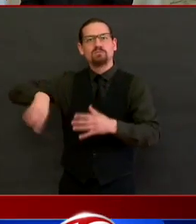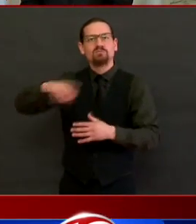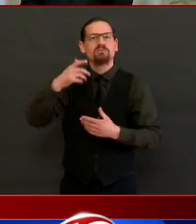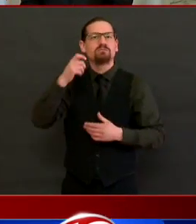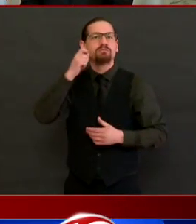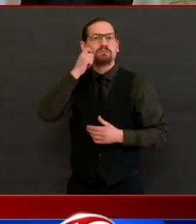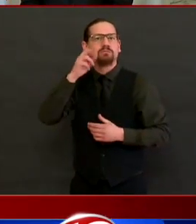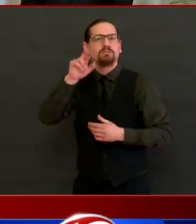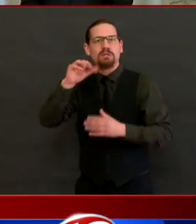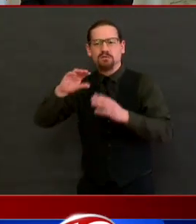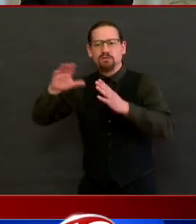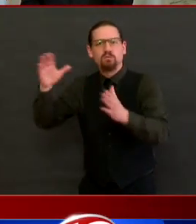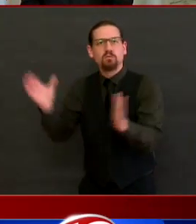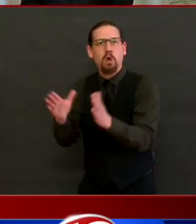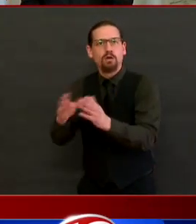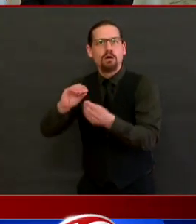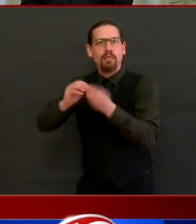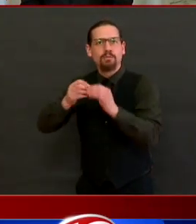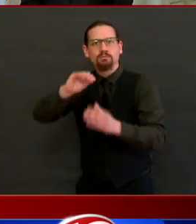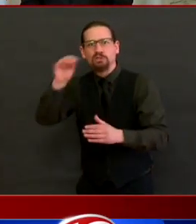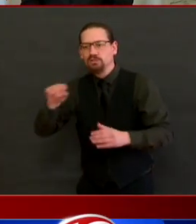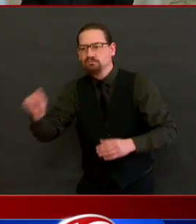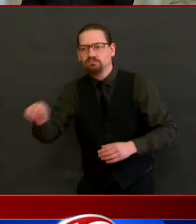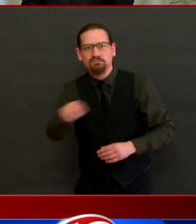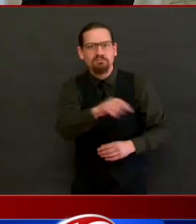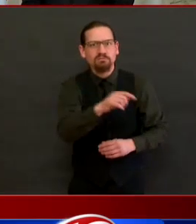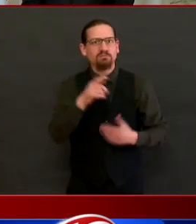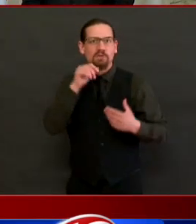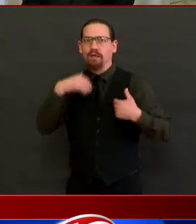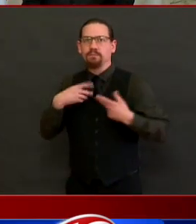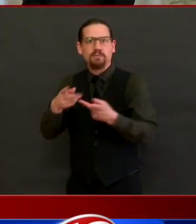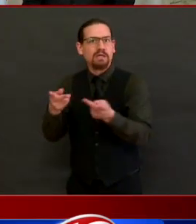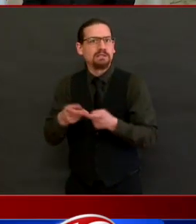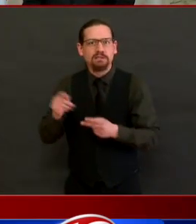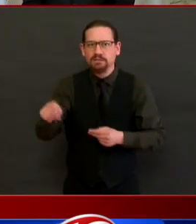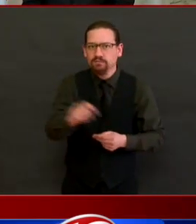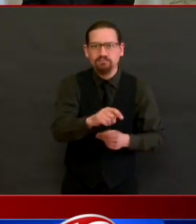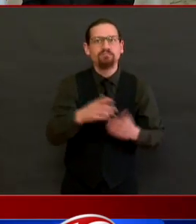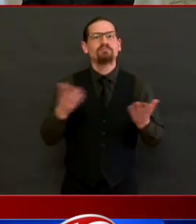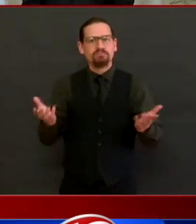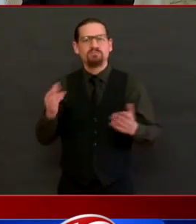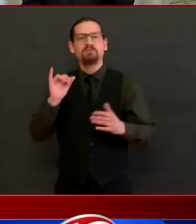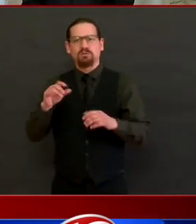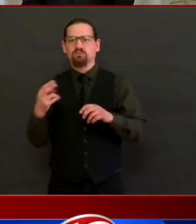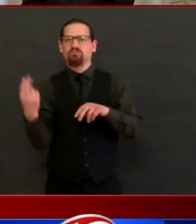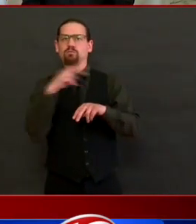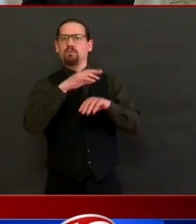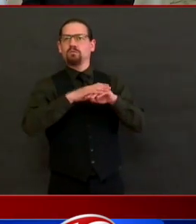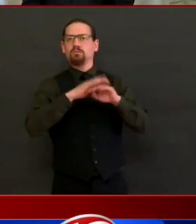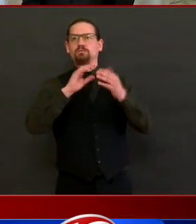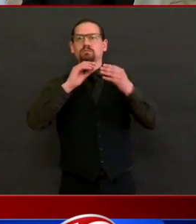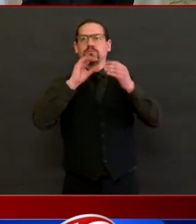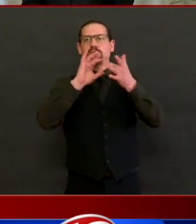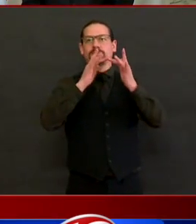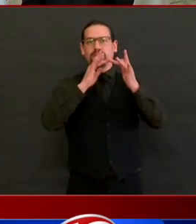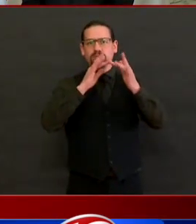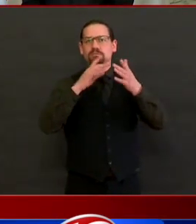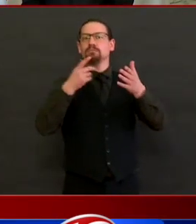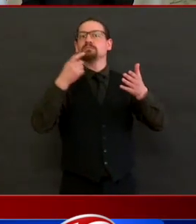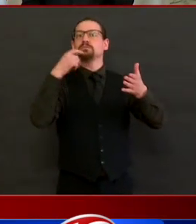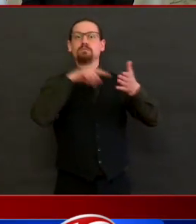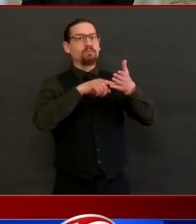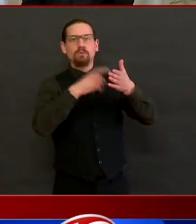go on to rihavens.com, you will find very affordable options as low as $25 a